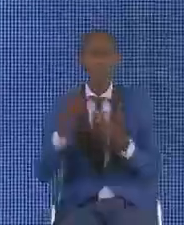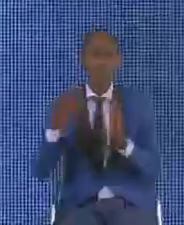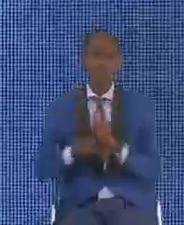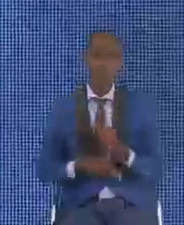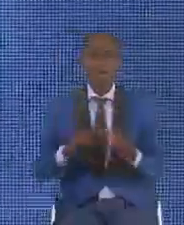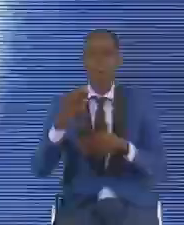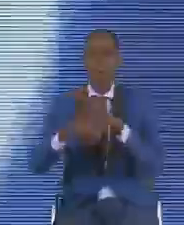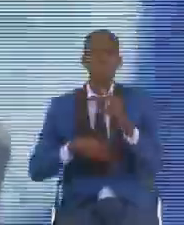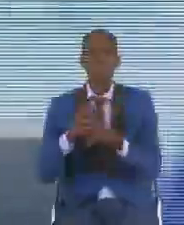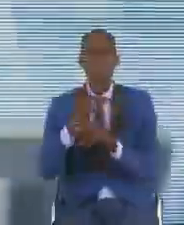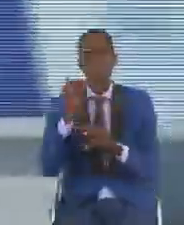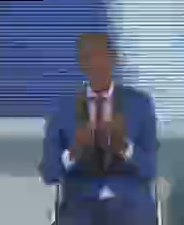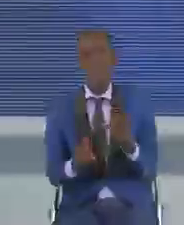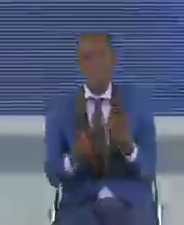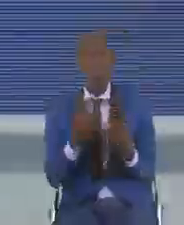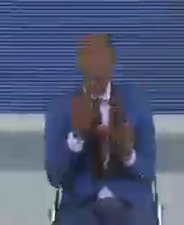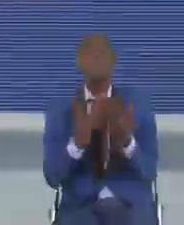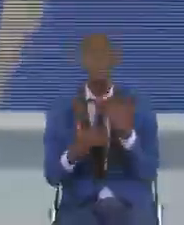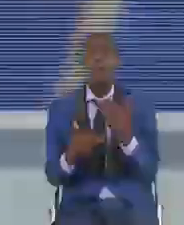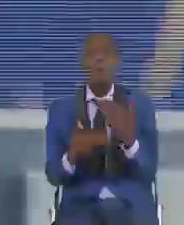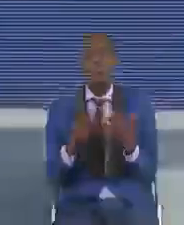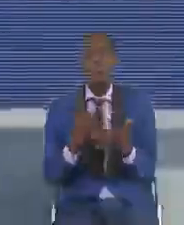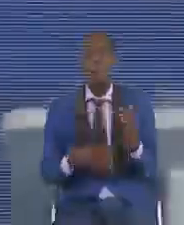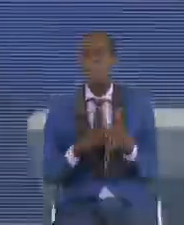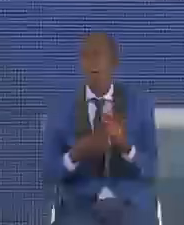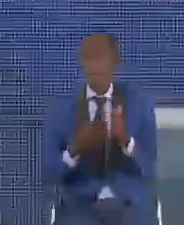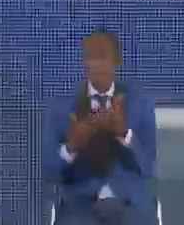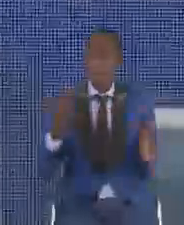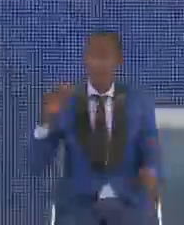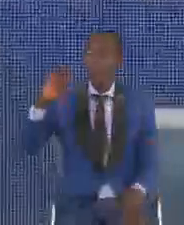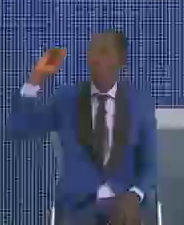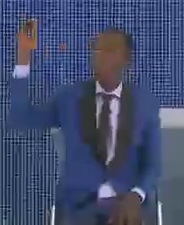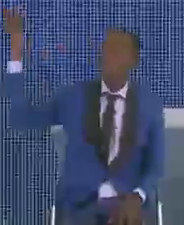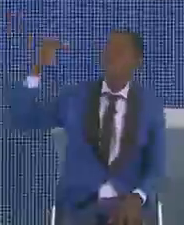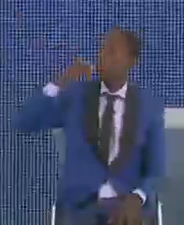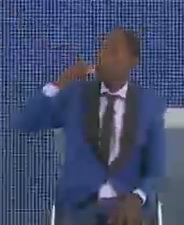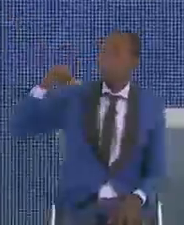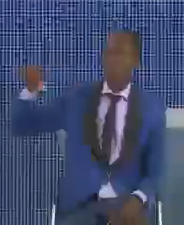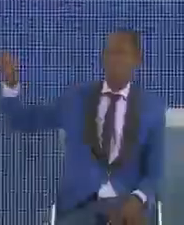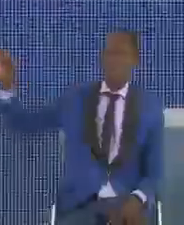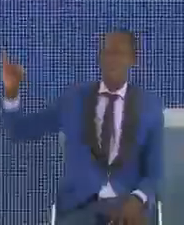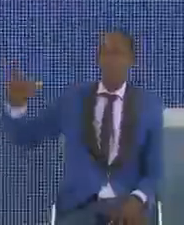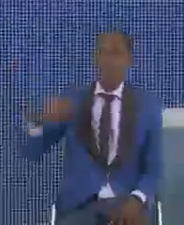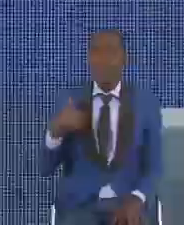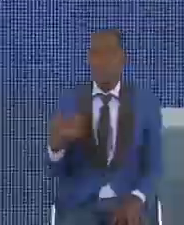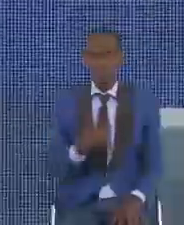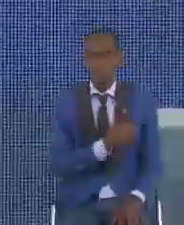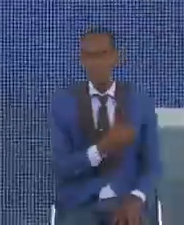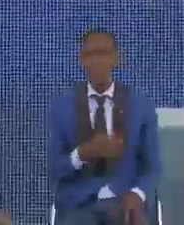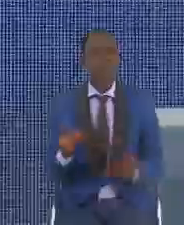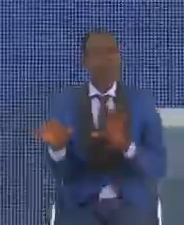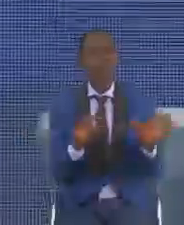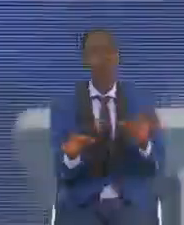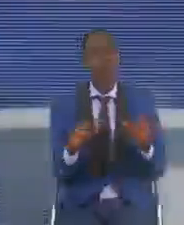means is, before grace came, we reveled in ungodliness.